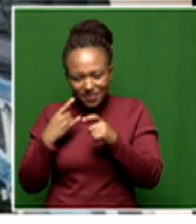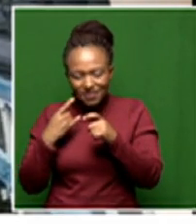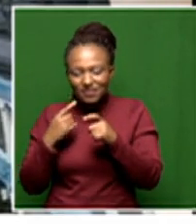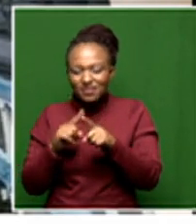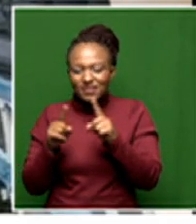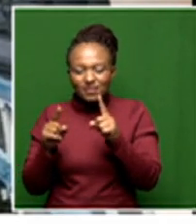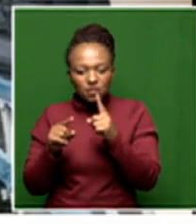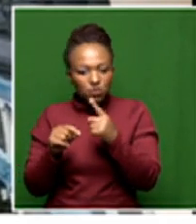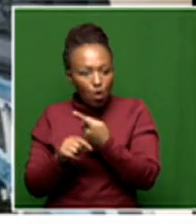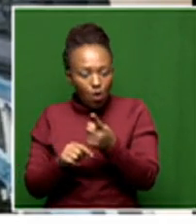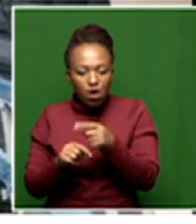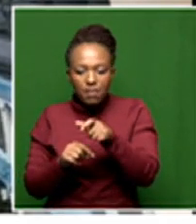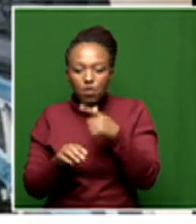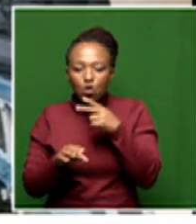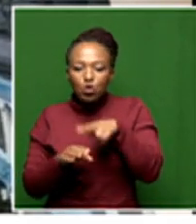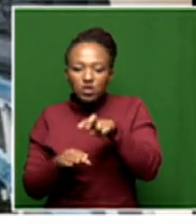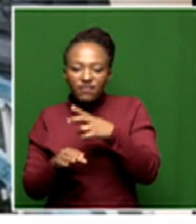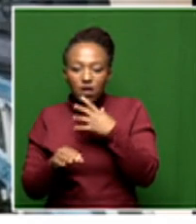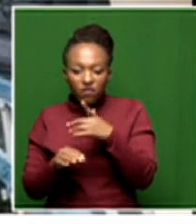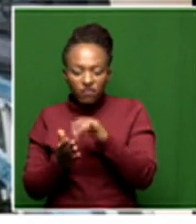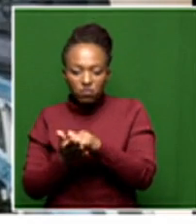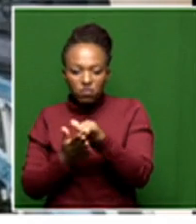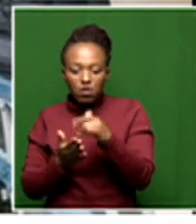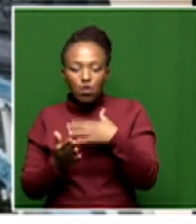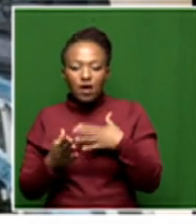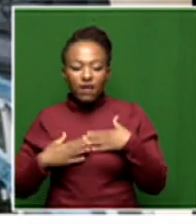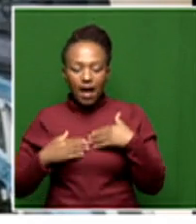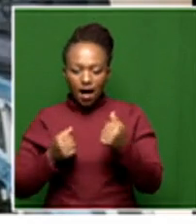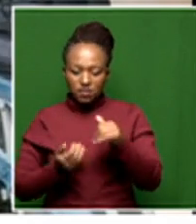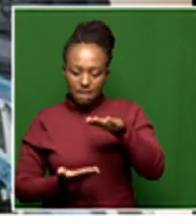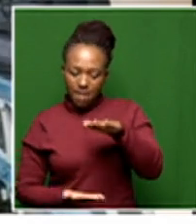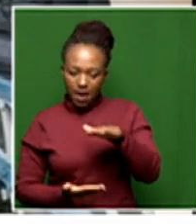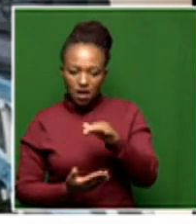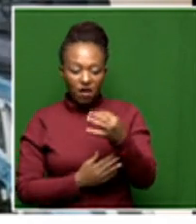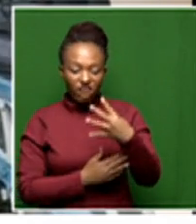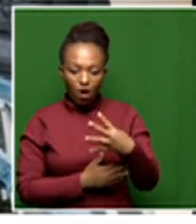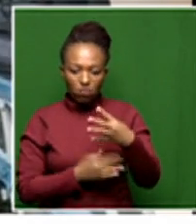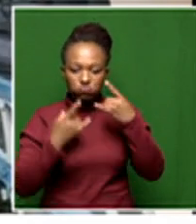will, to all passengers traveling with Virgin Atlantic, will get a health pack with 4 masks